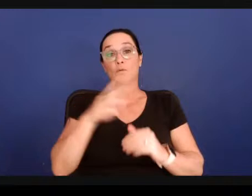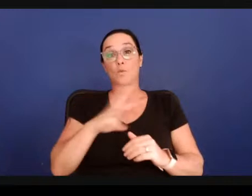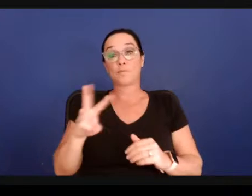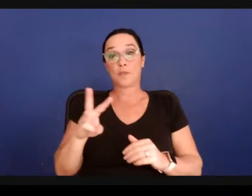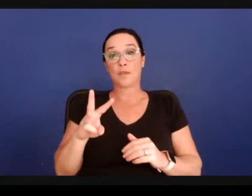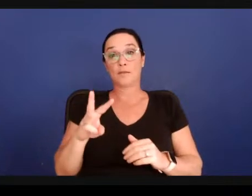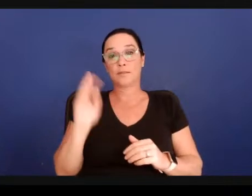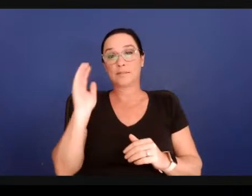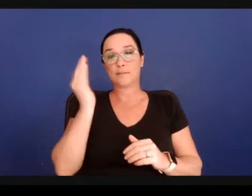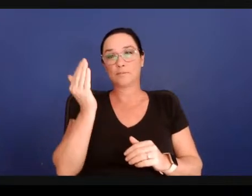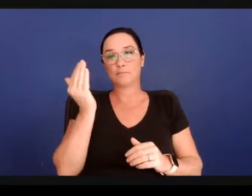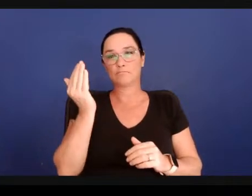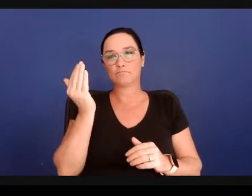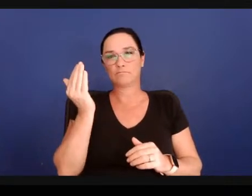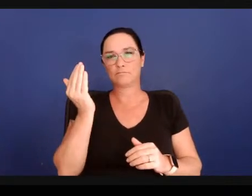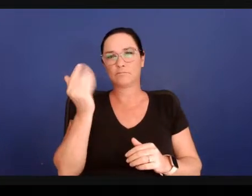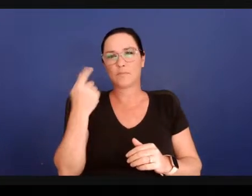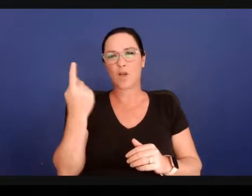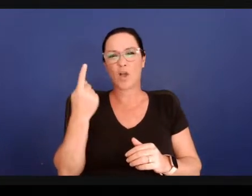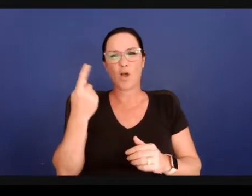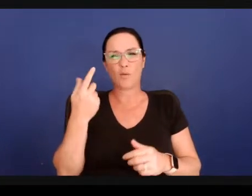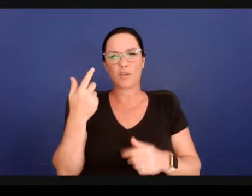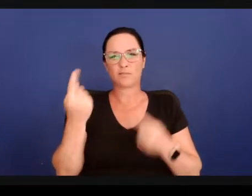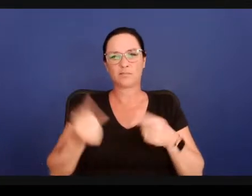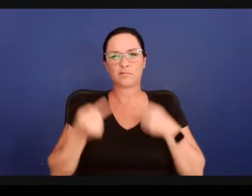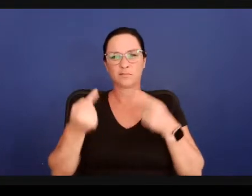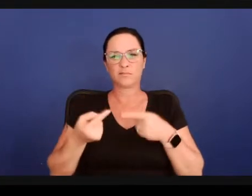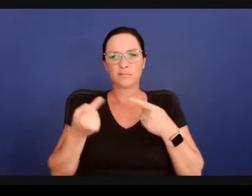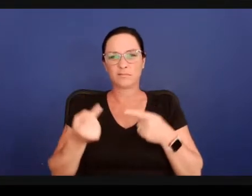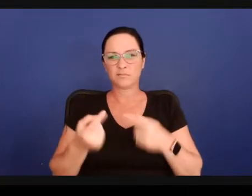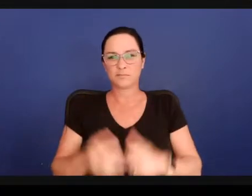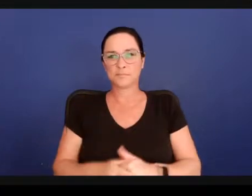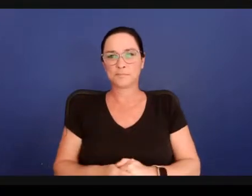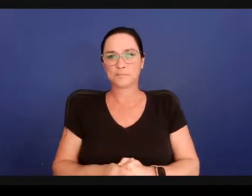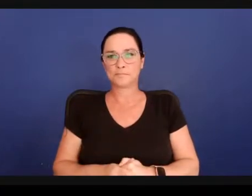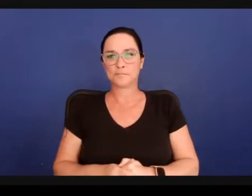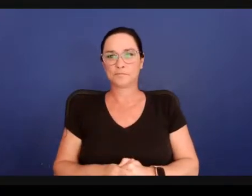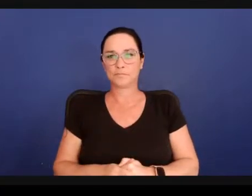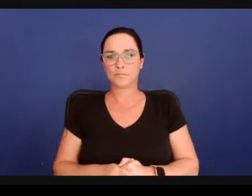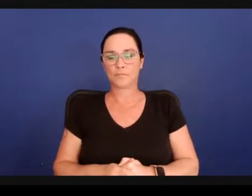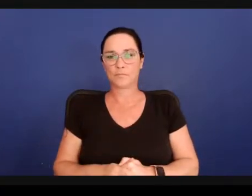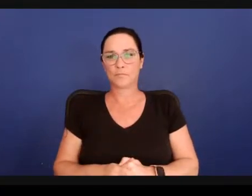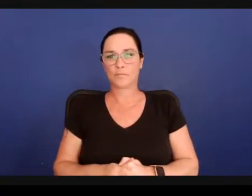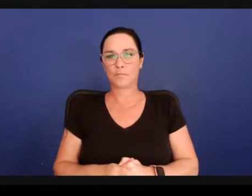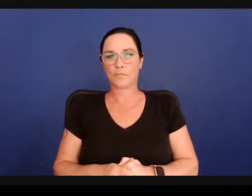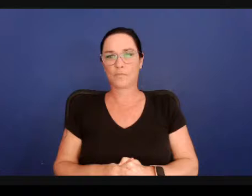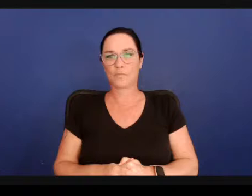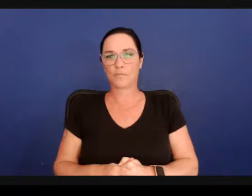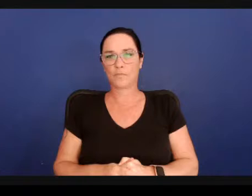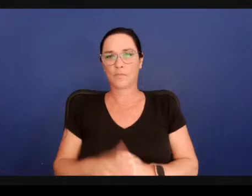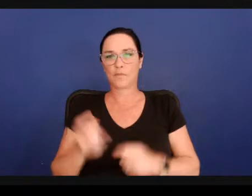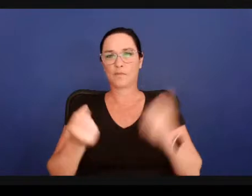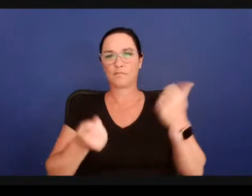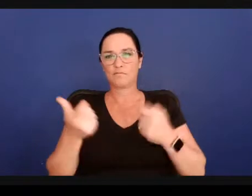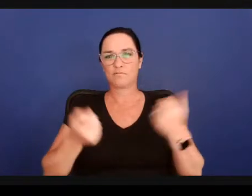to always give me some issues, so I'll click my way through here to clean it up for you guys. Let's take off all the